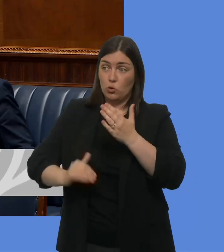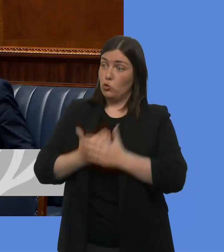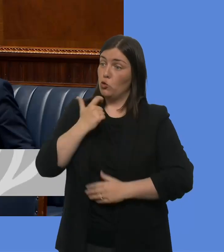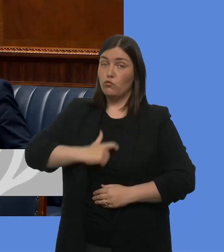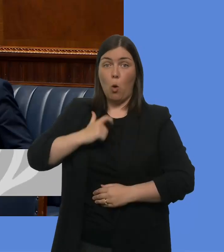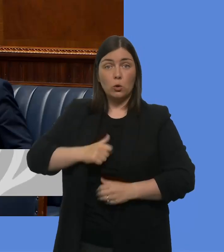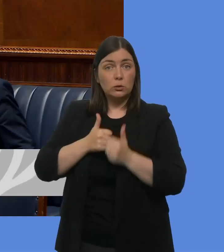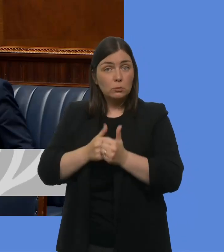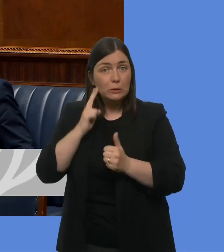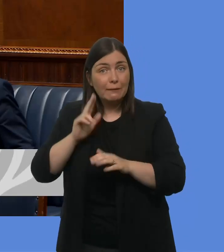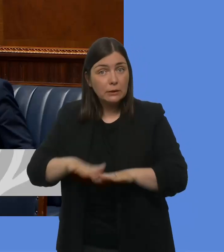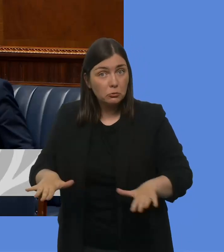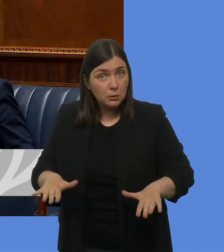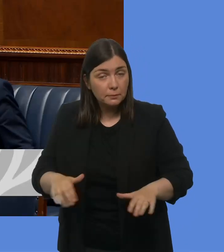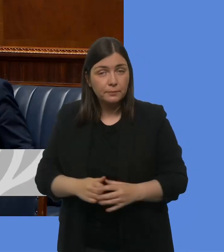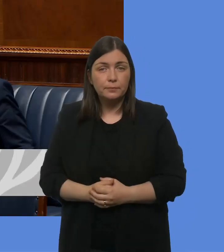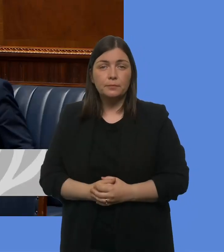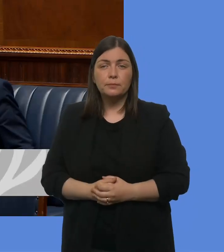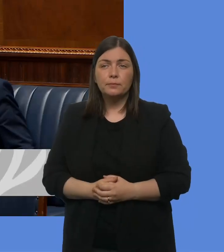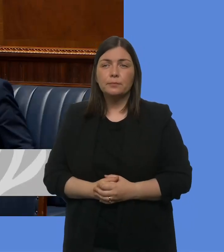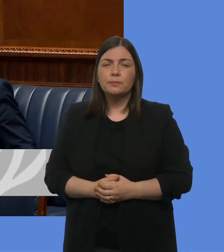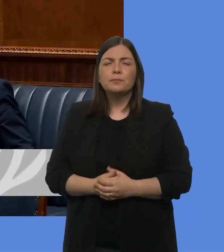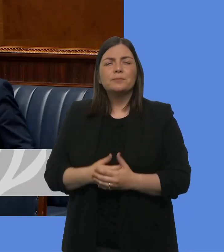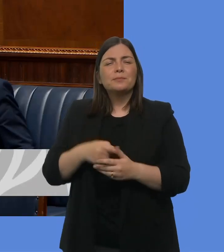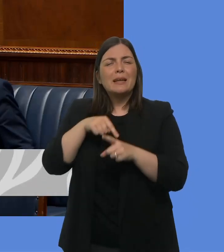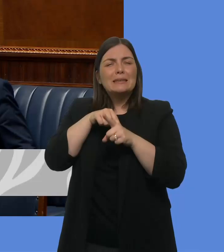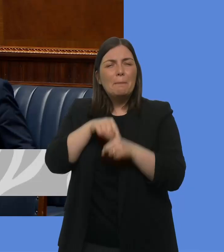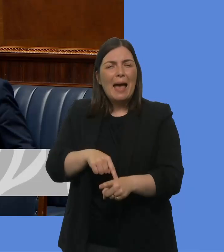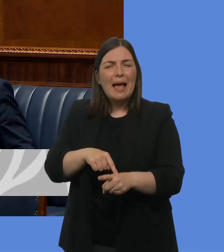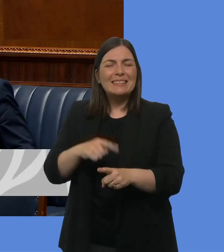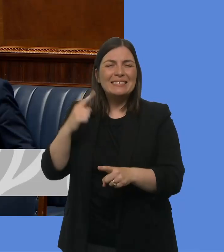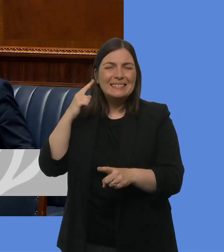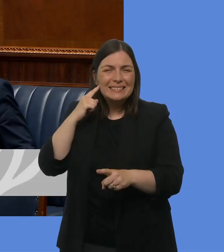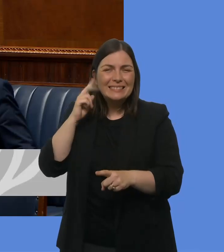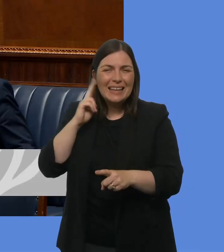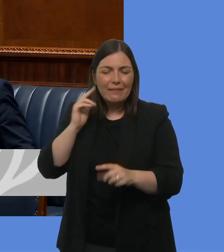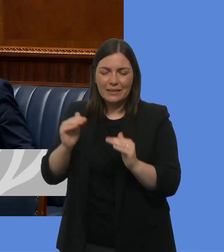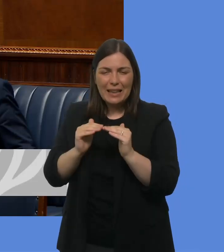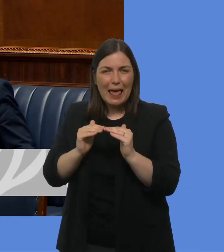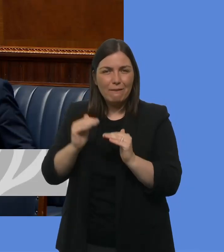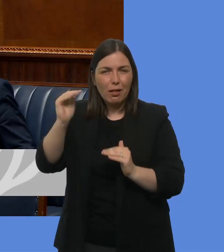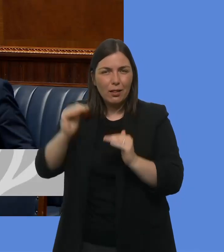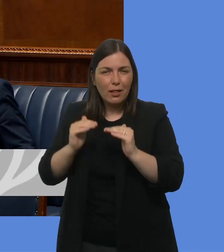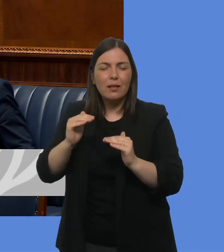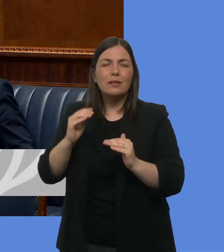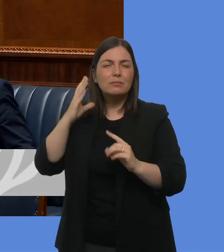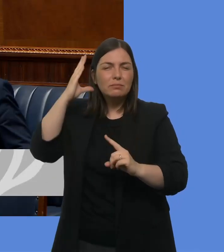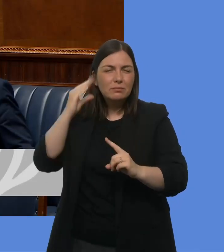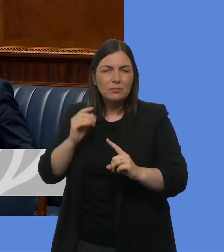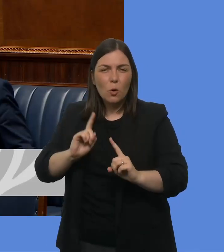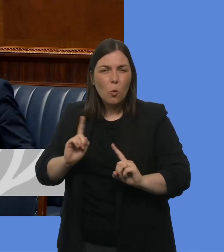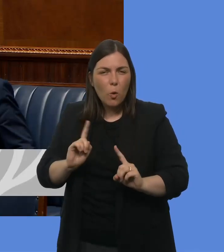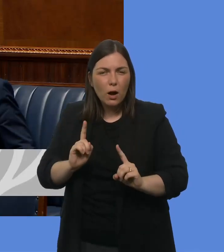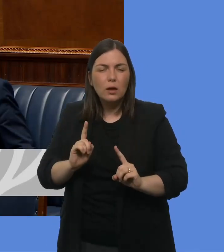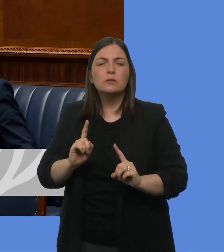frequency, and for some that may only be an annual visit. So being assigned that specialist teacher is not a passport to regular support,